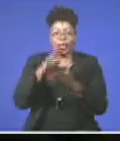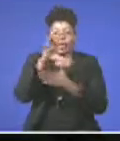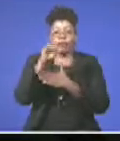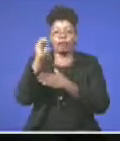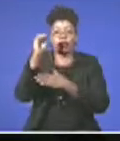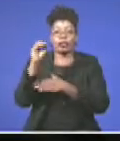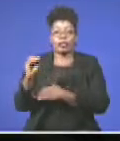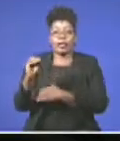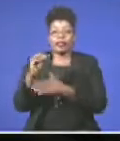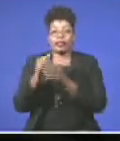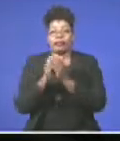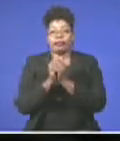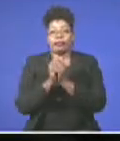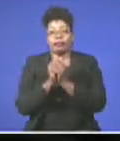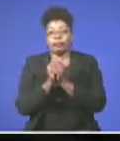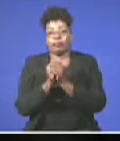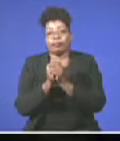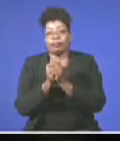50%.